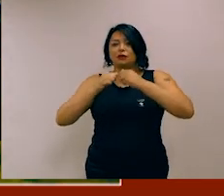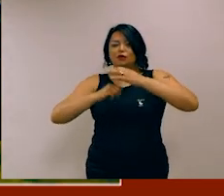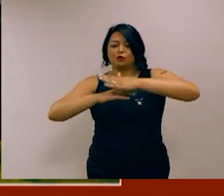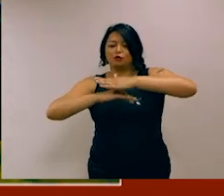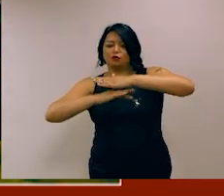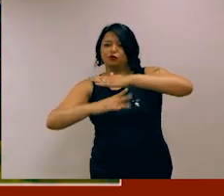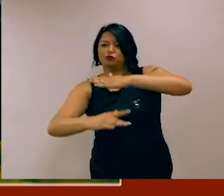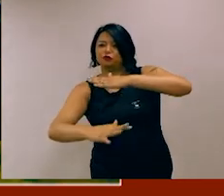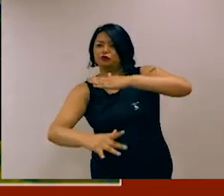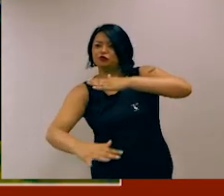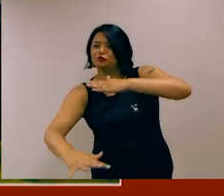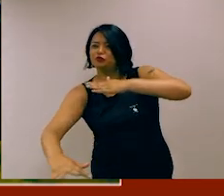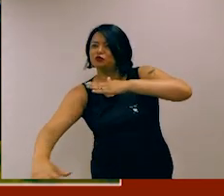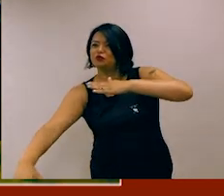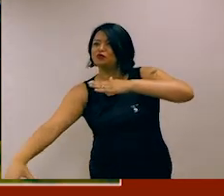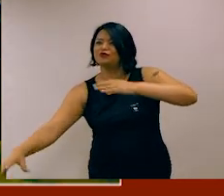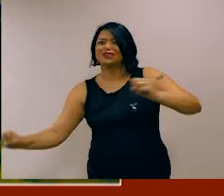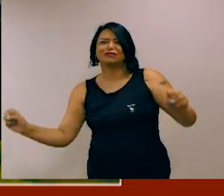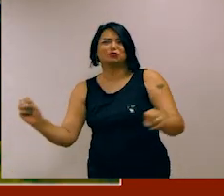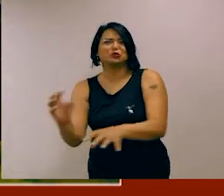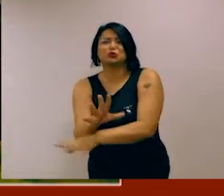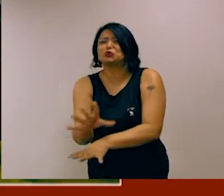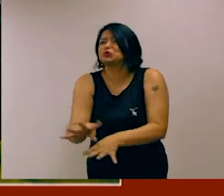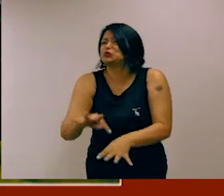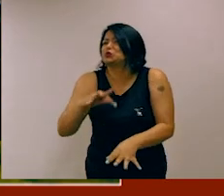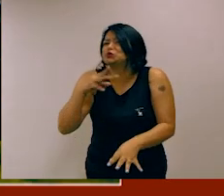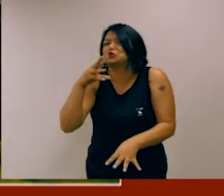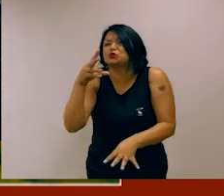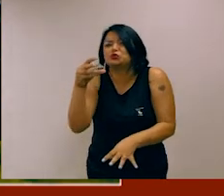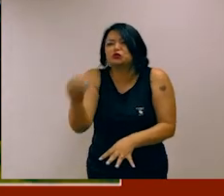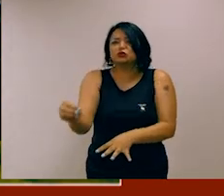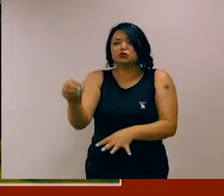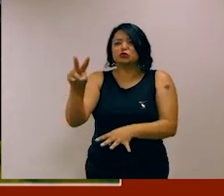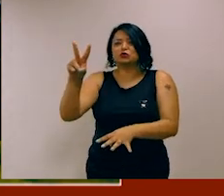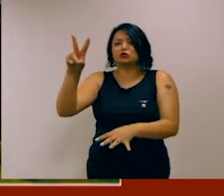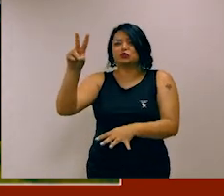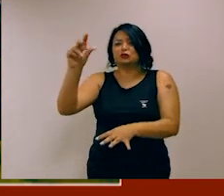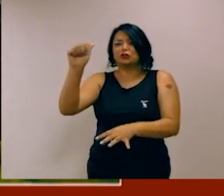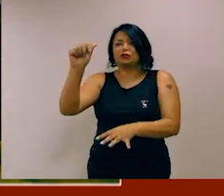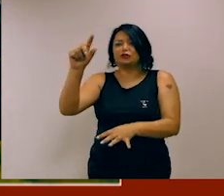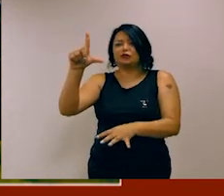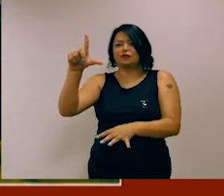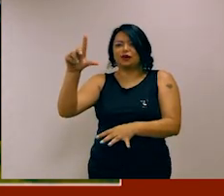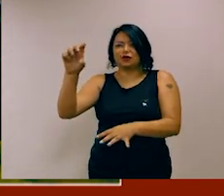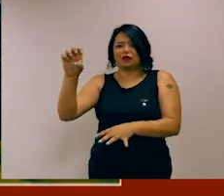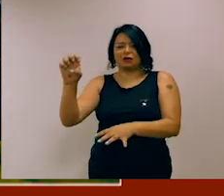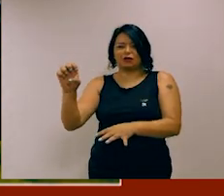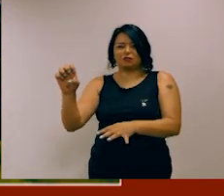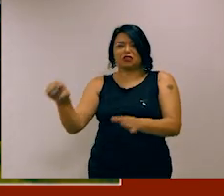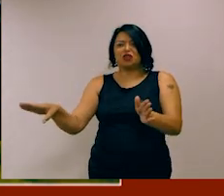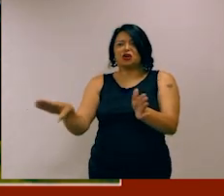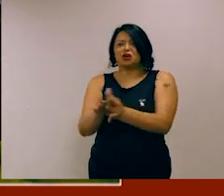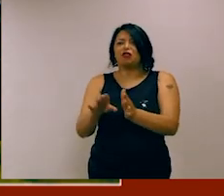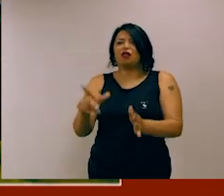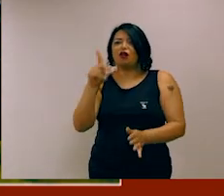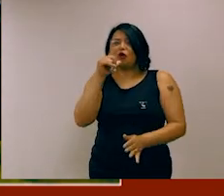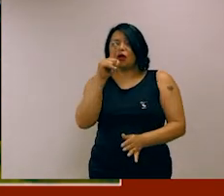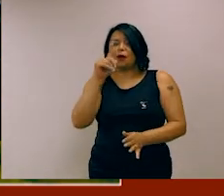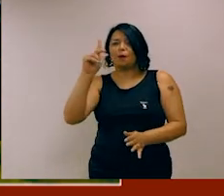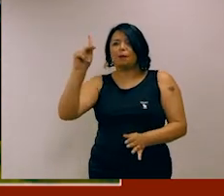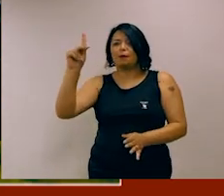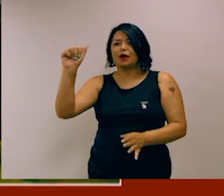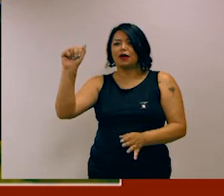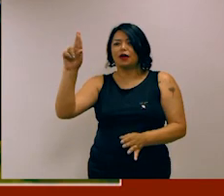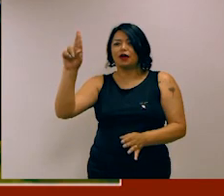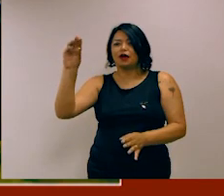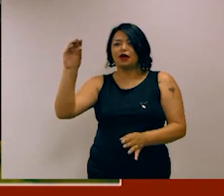over, so the dam burst, and it destroyed everything that belonged to the company called